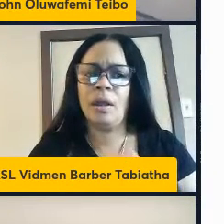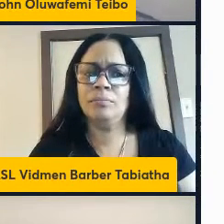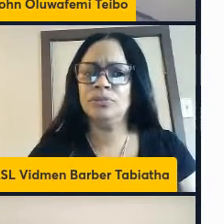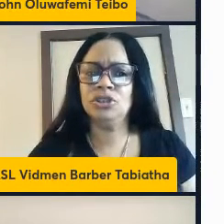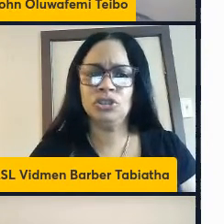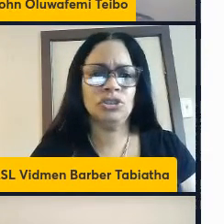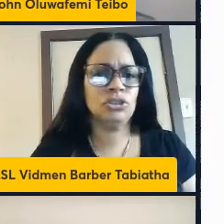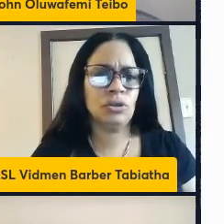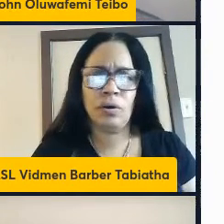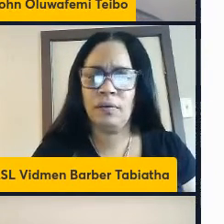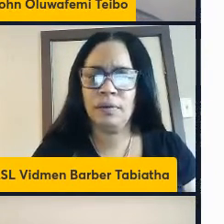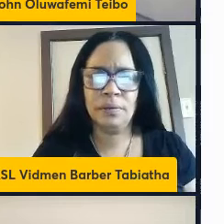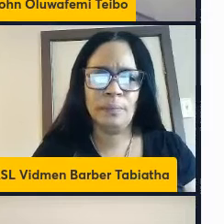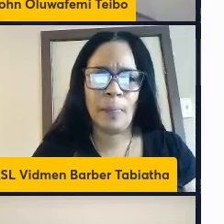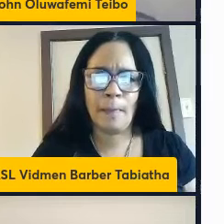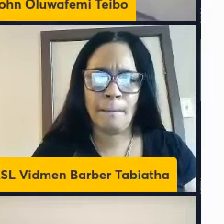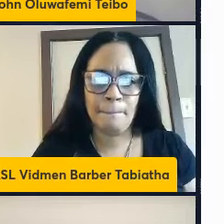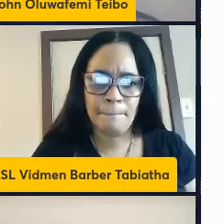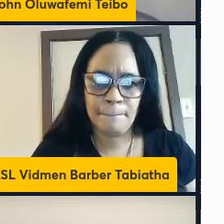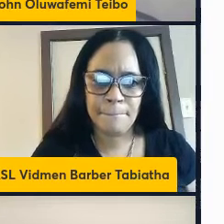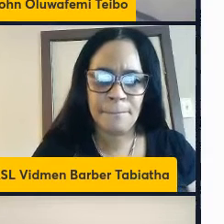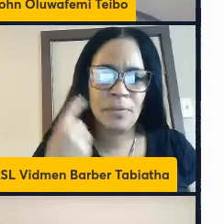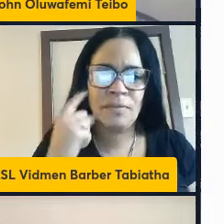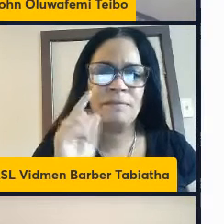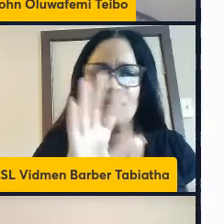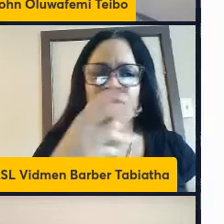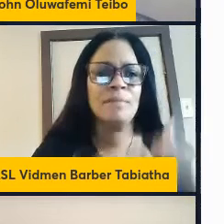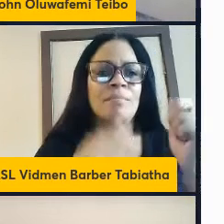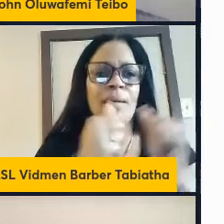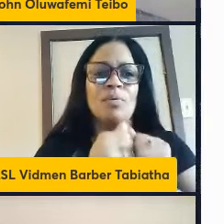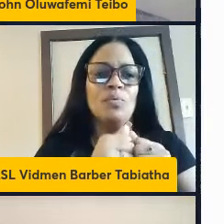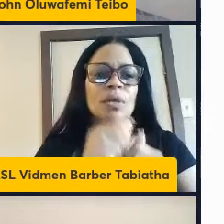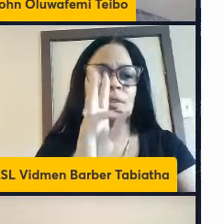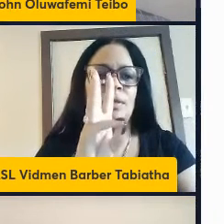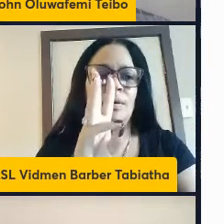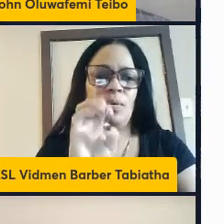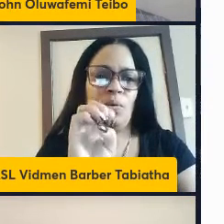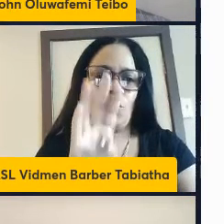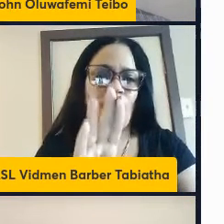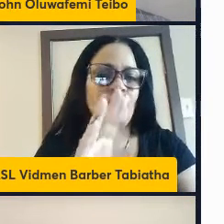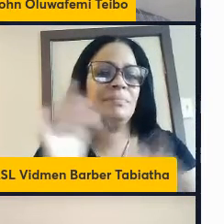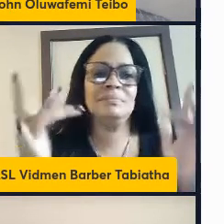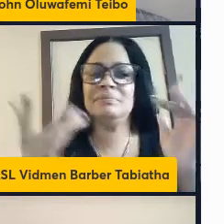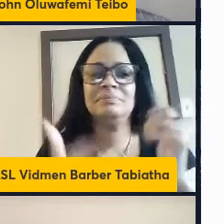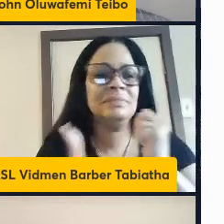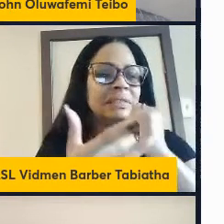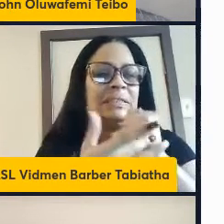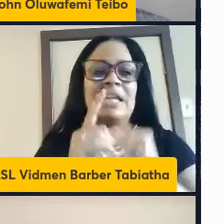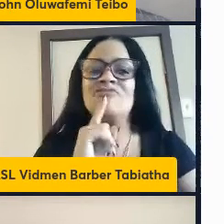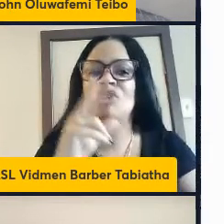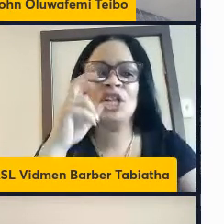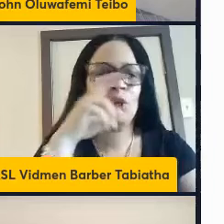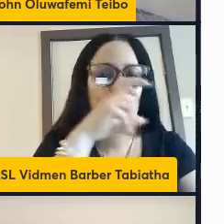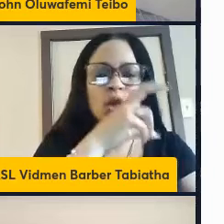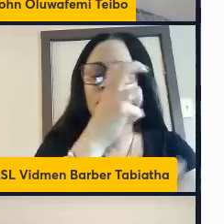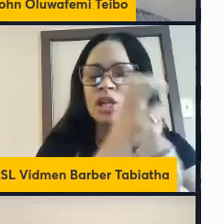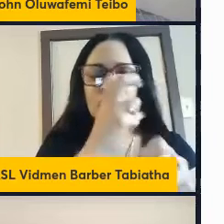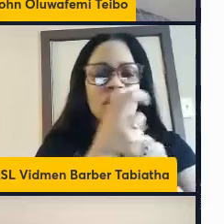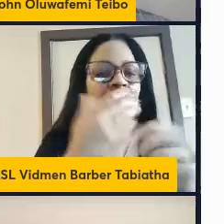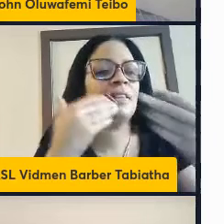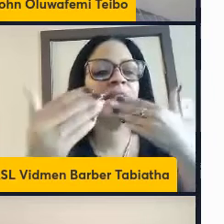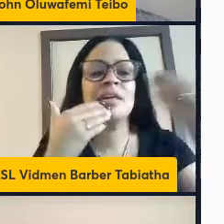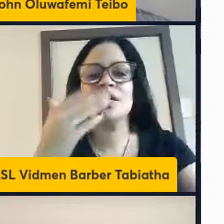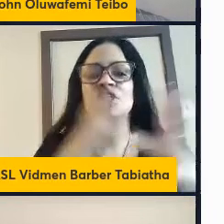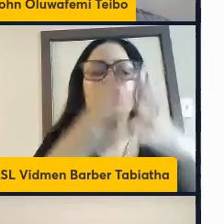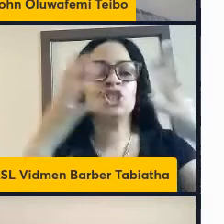the issues with this slide. Sorry, technology is so weird and hard. Thank you